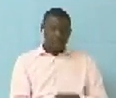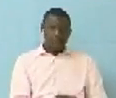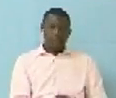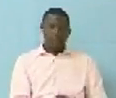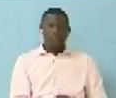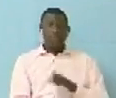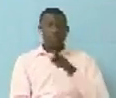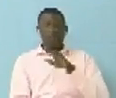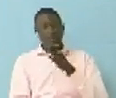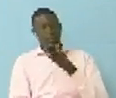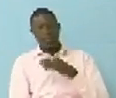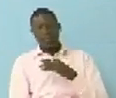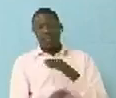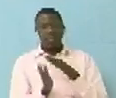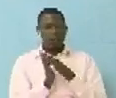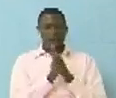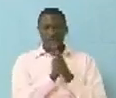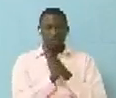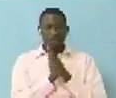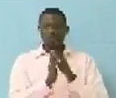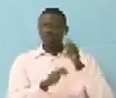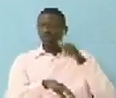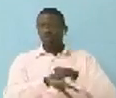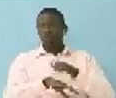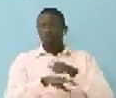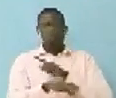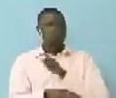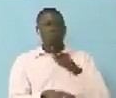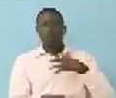You may have been against torture.